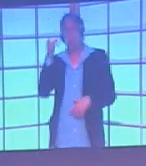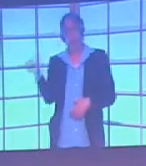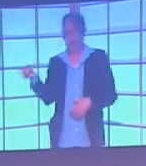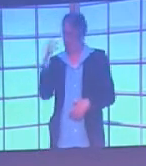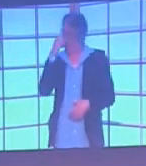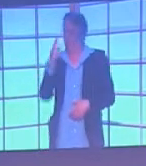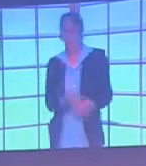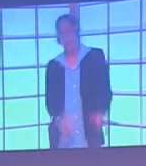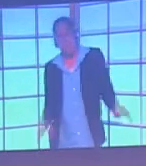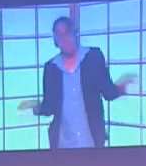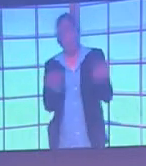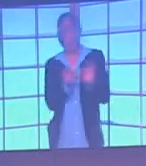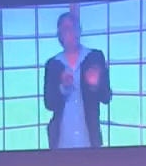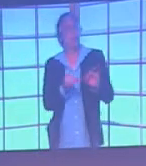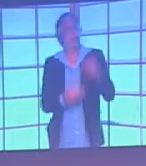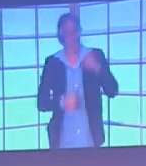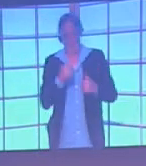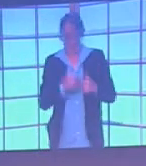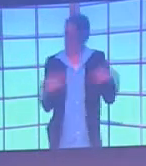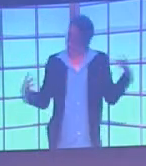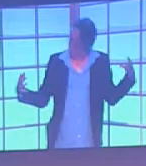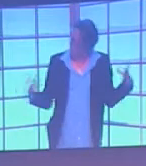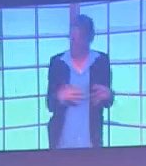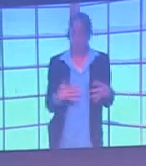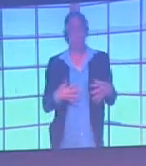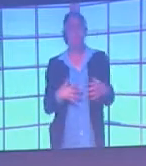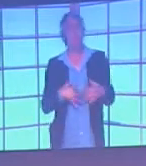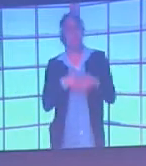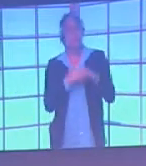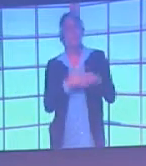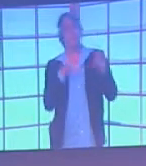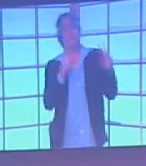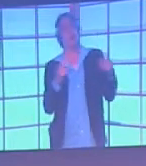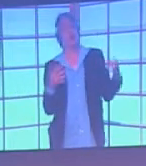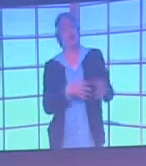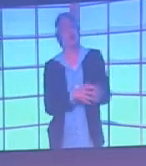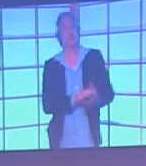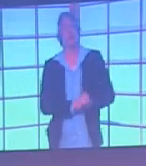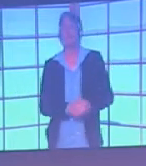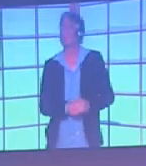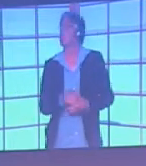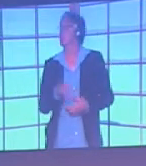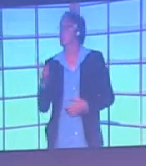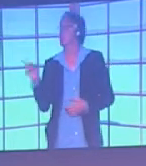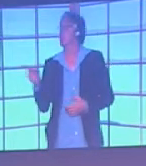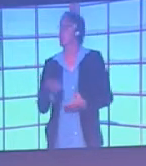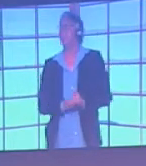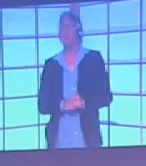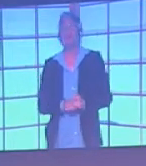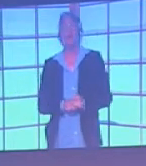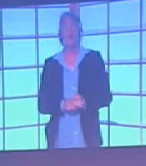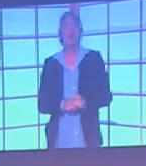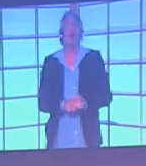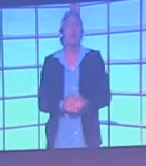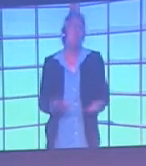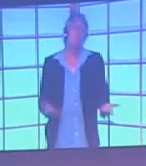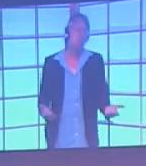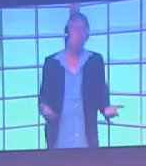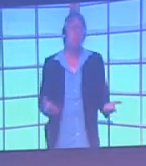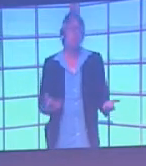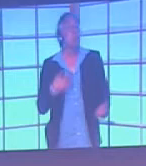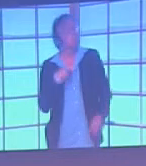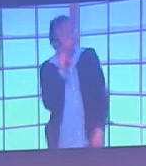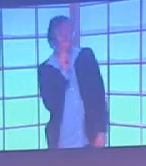So there are a couple that have started or who are starting and are linked with the wider supporter